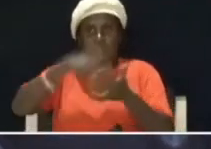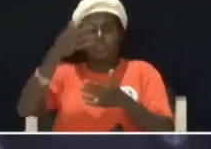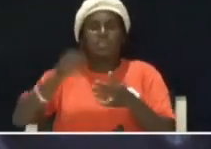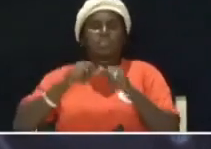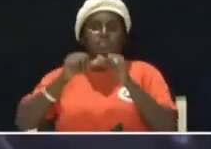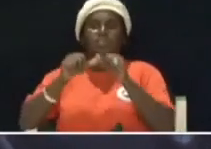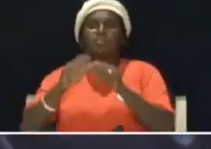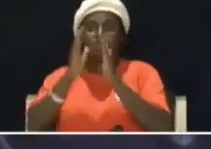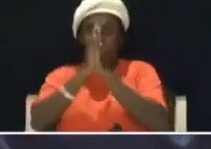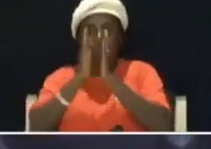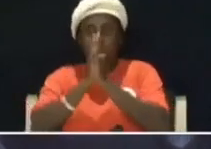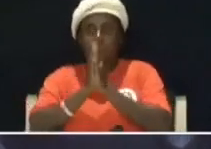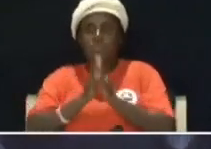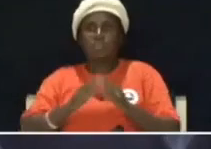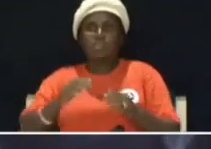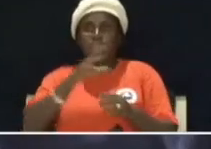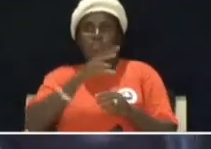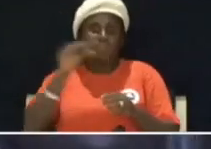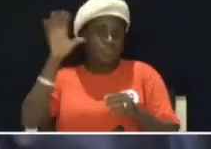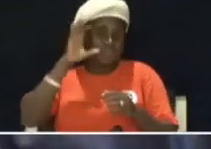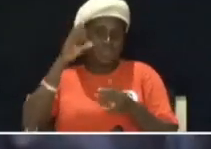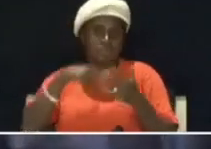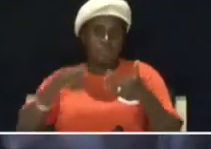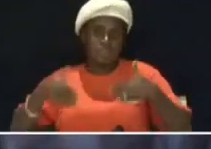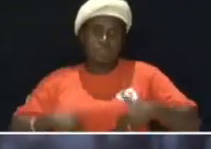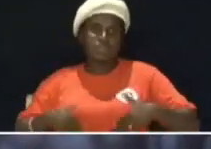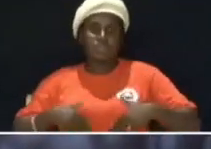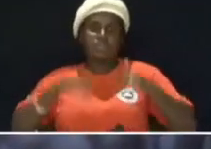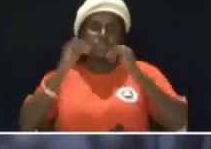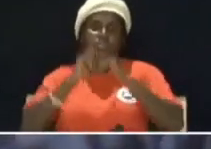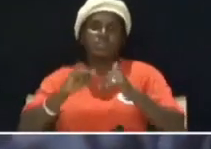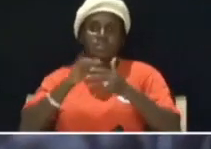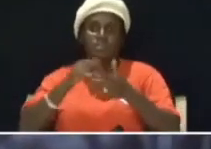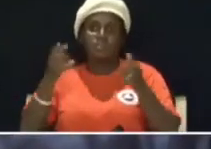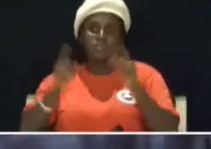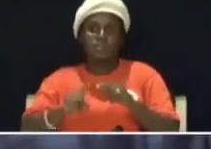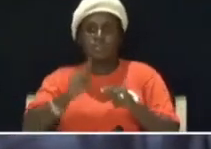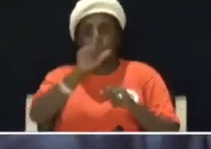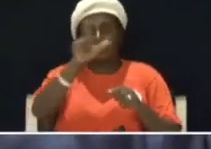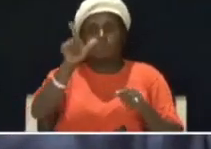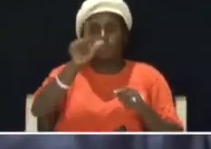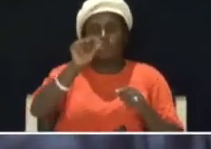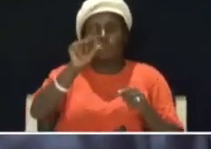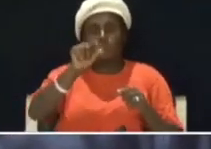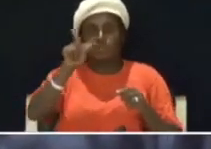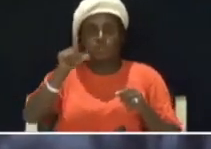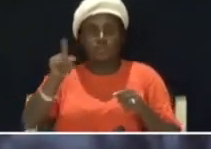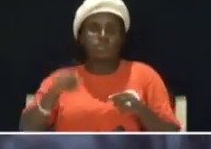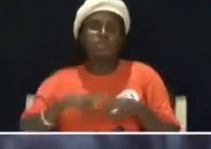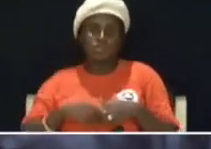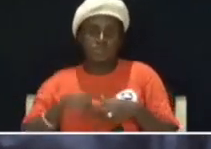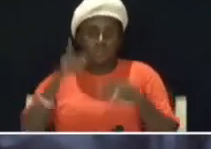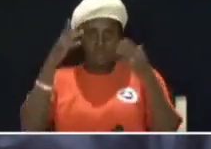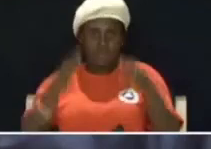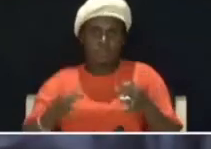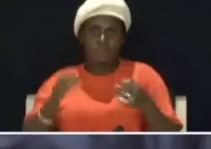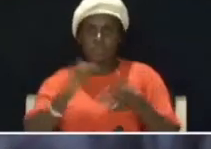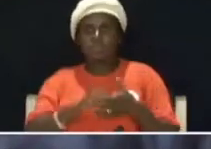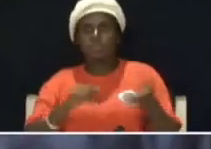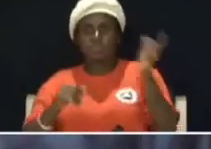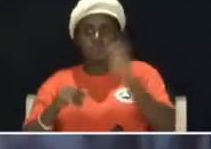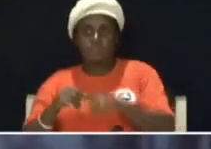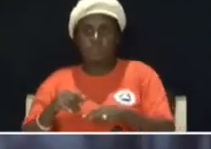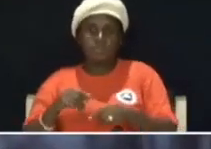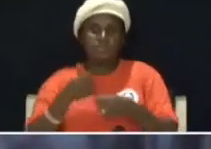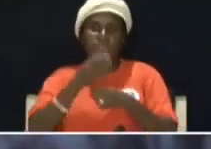prayers. Then I also heard about the youth convention that was going to happen here 2021, exceeding expectation. So I made up my mind I was going to come. And I